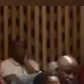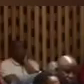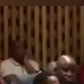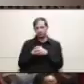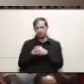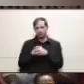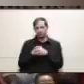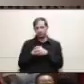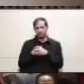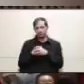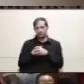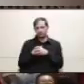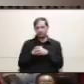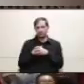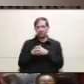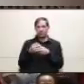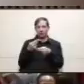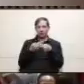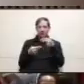Honorable Maduna.